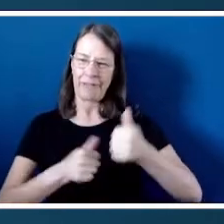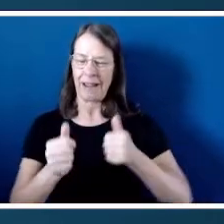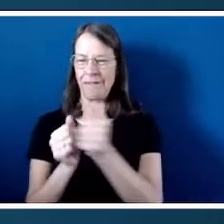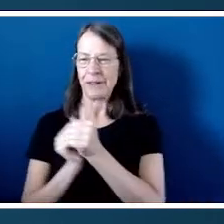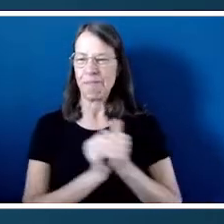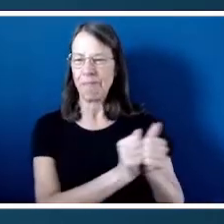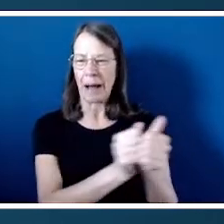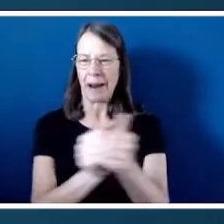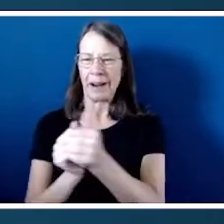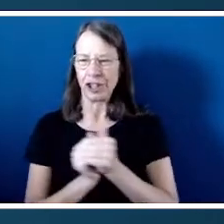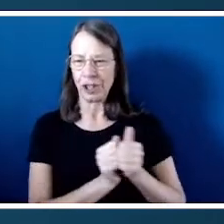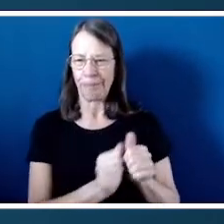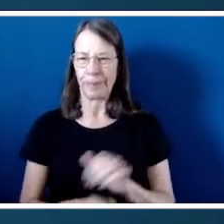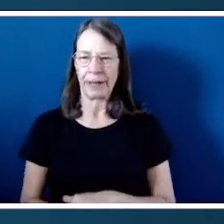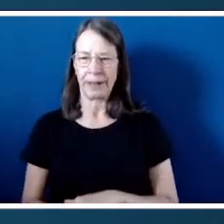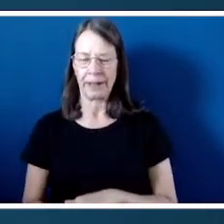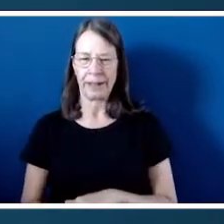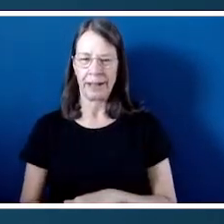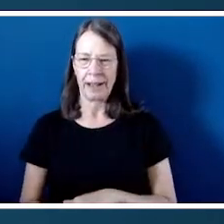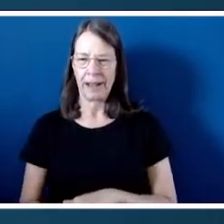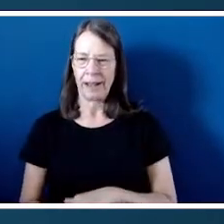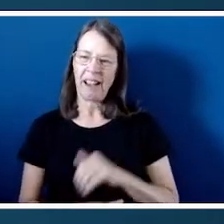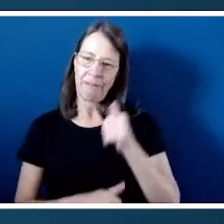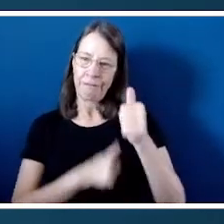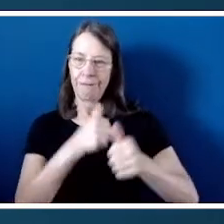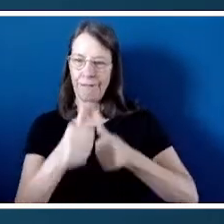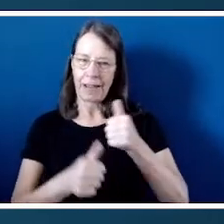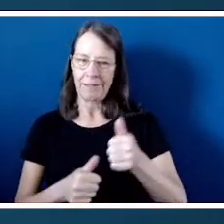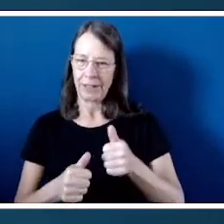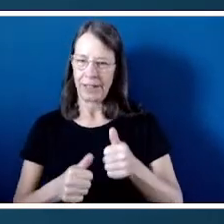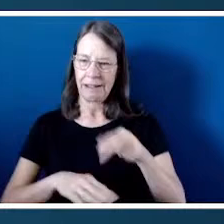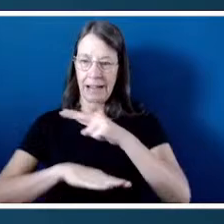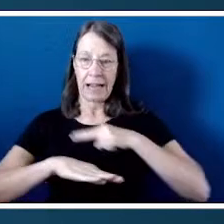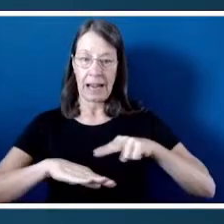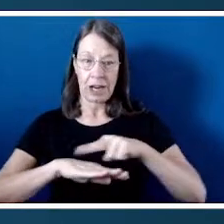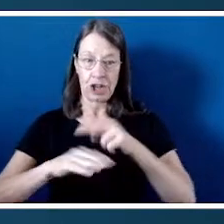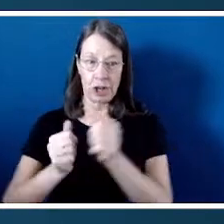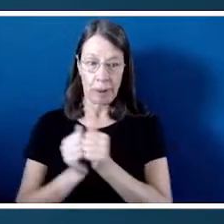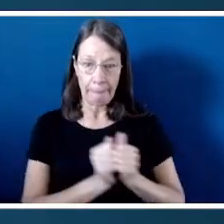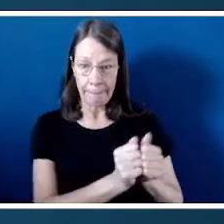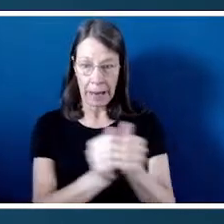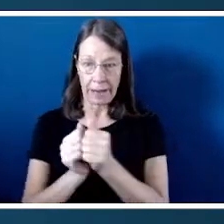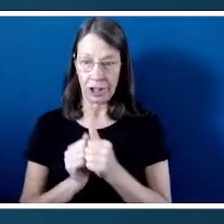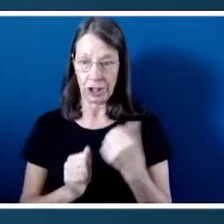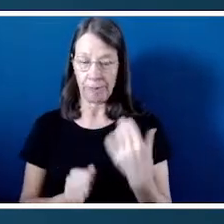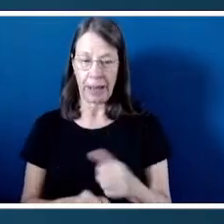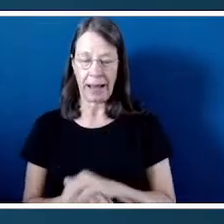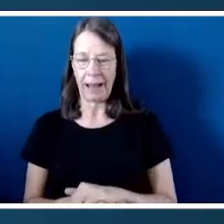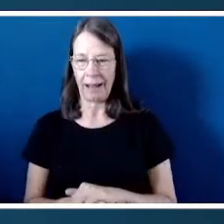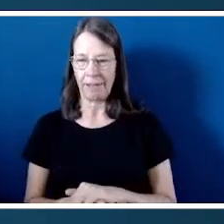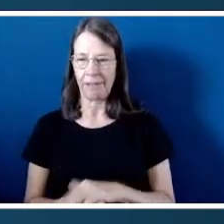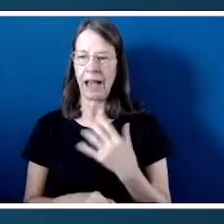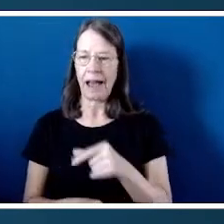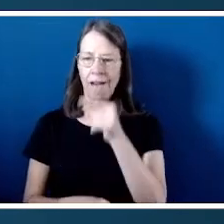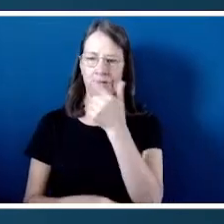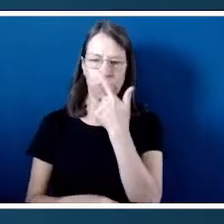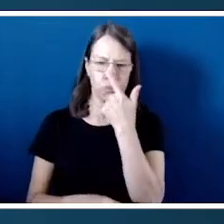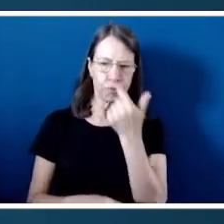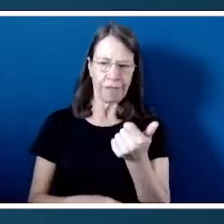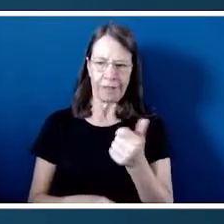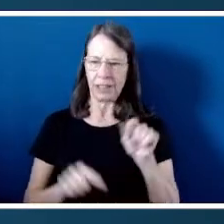A Most Favored Nation partnership would extend reciprocal privileges, including on all visa